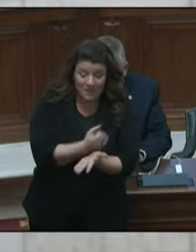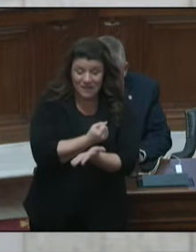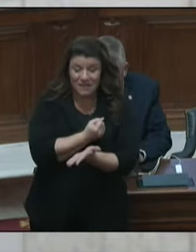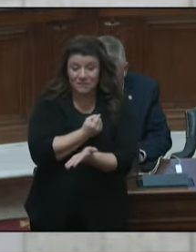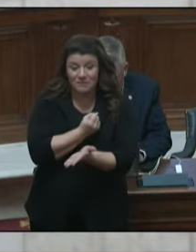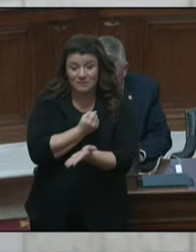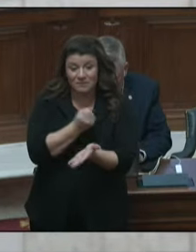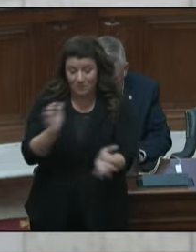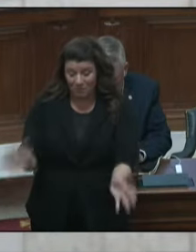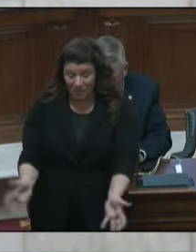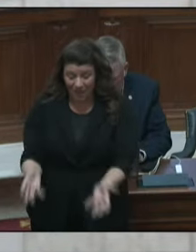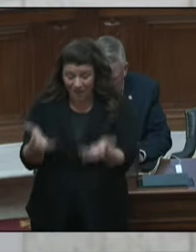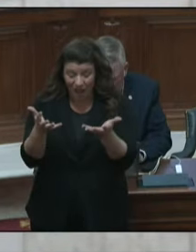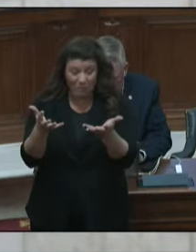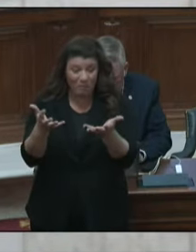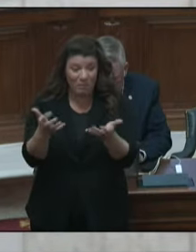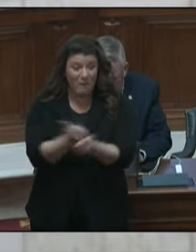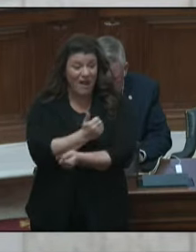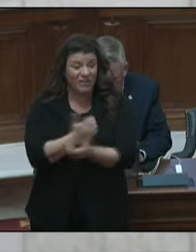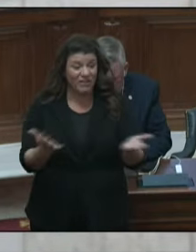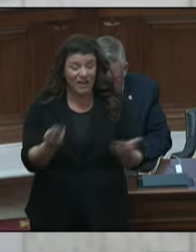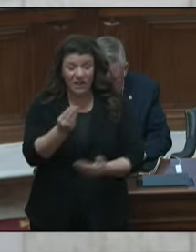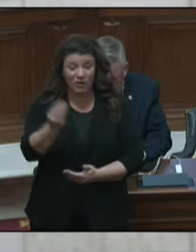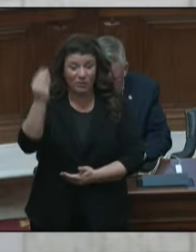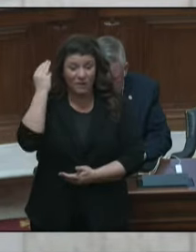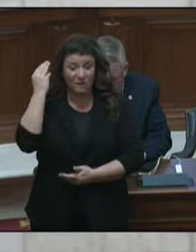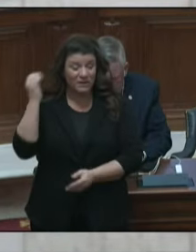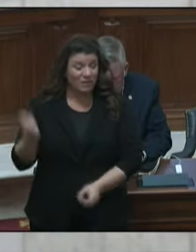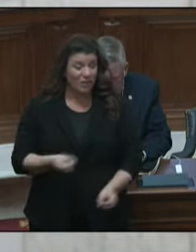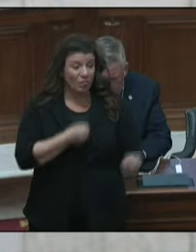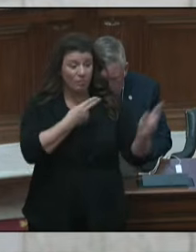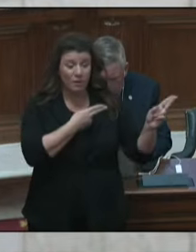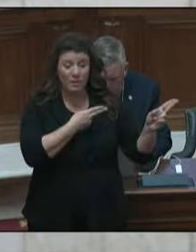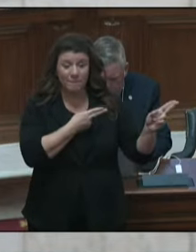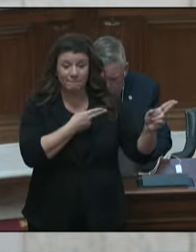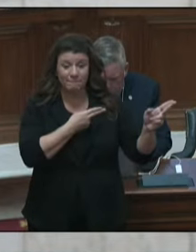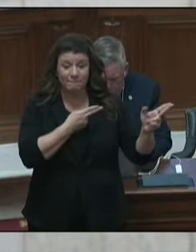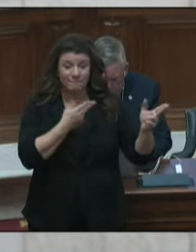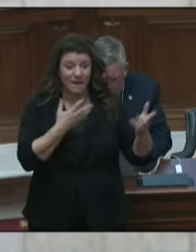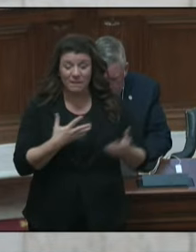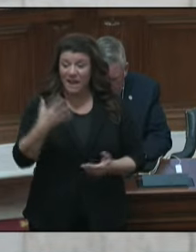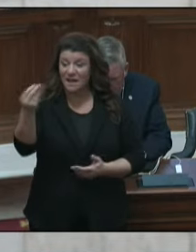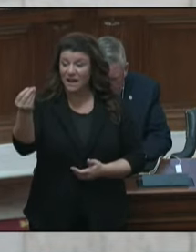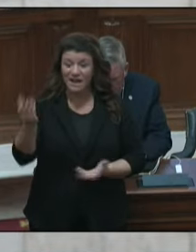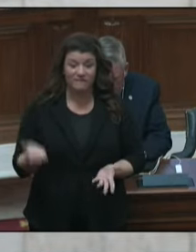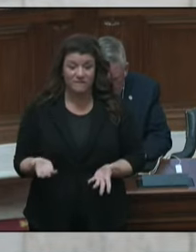their memories and everything and throwing them in the back of a dump truck, and off they went.